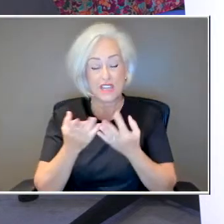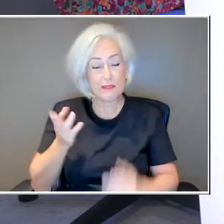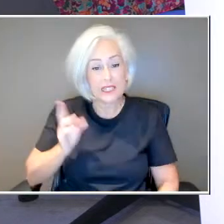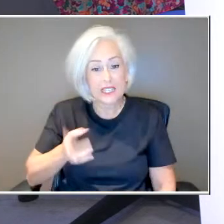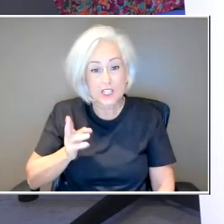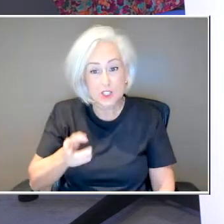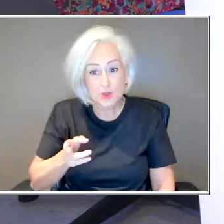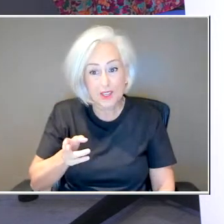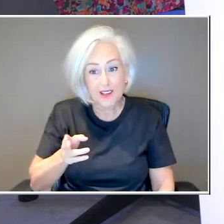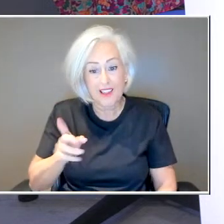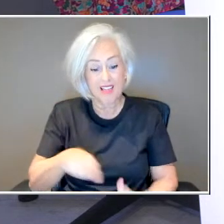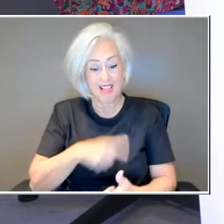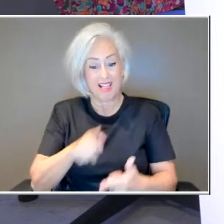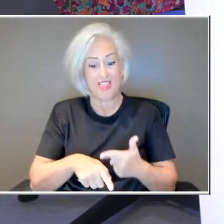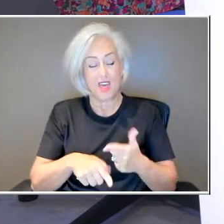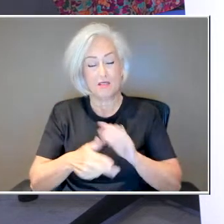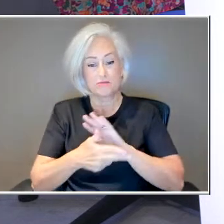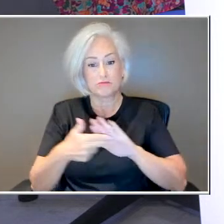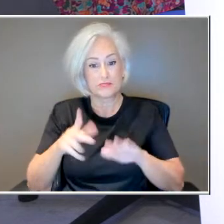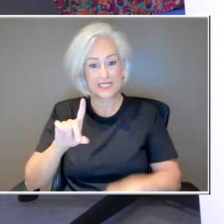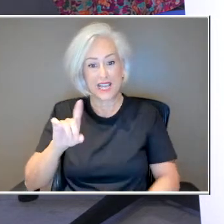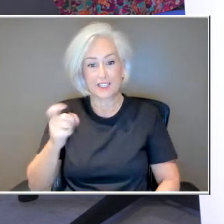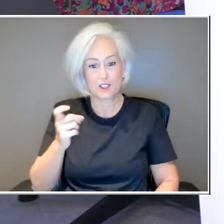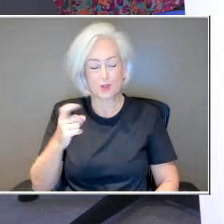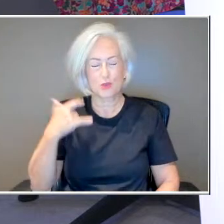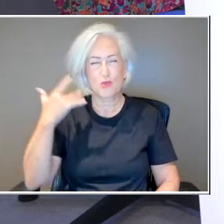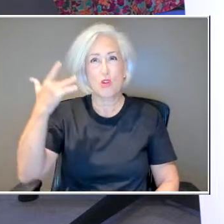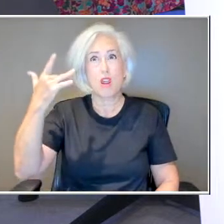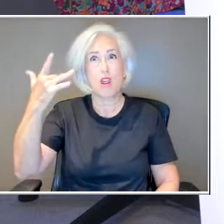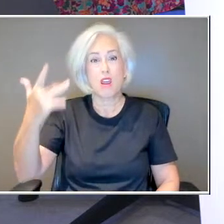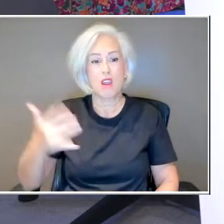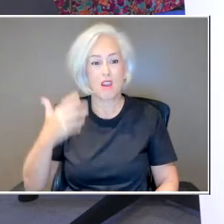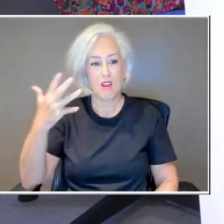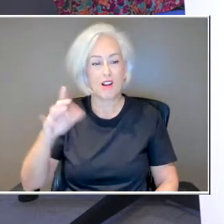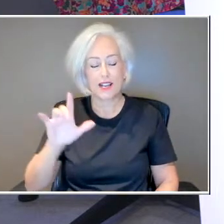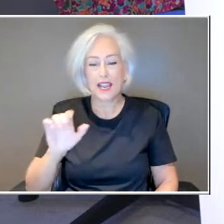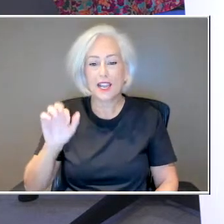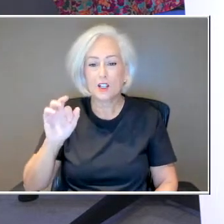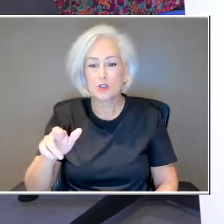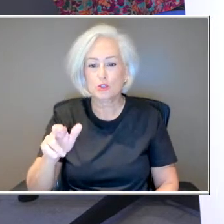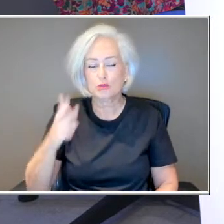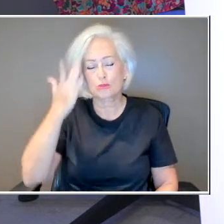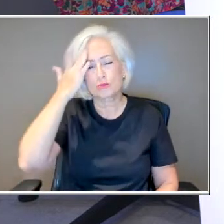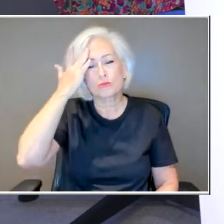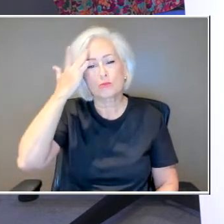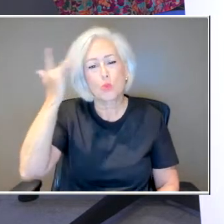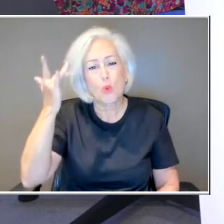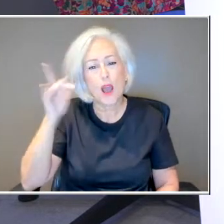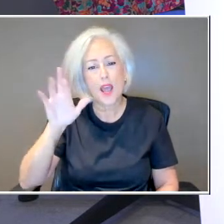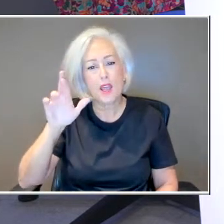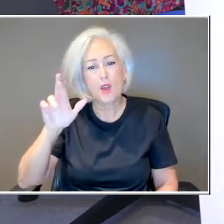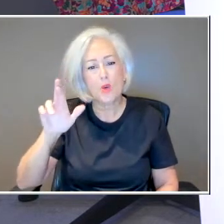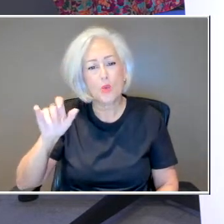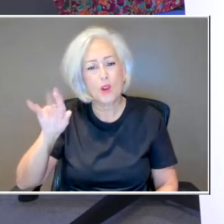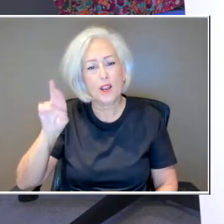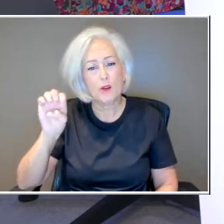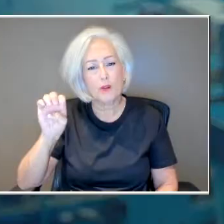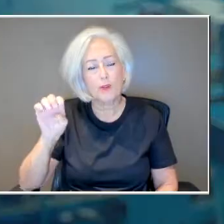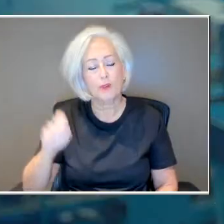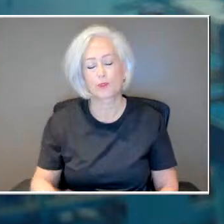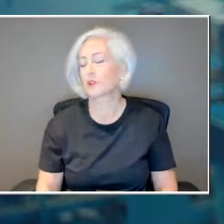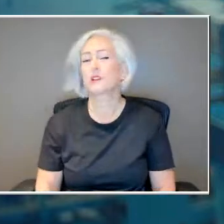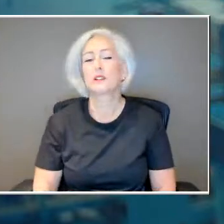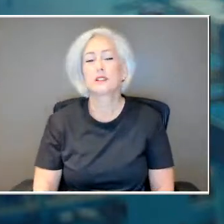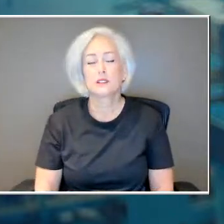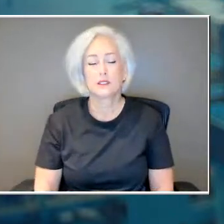a rare cancer. Dr. Wagner, what made it so rare? And why was it so aggressive? Well, it was